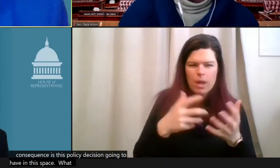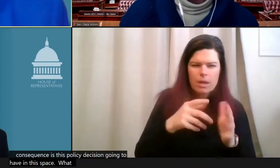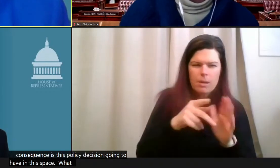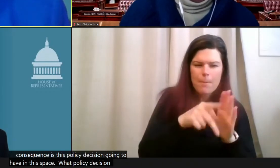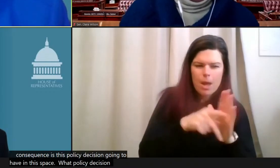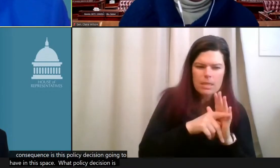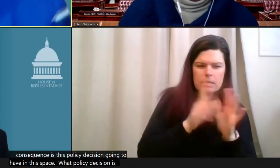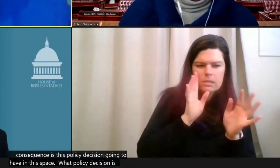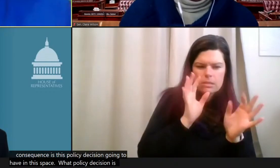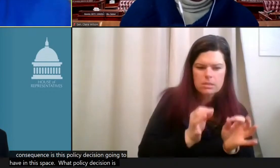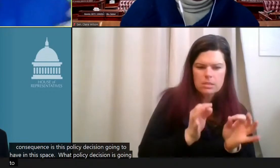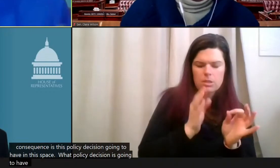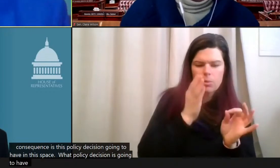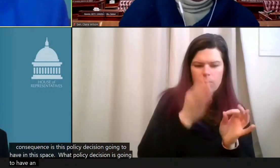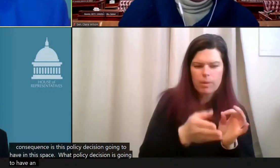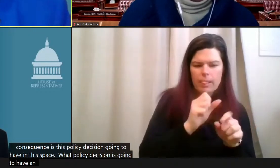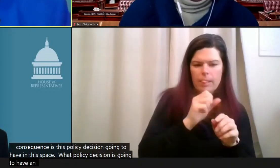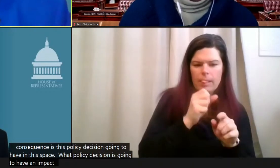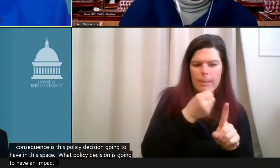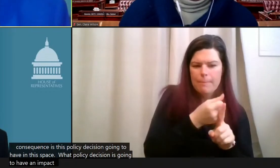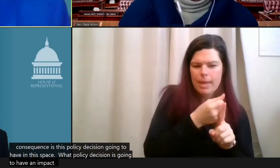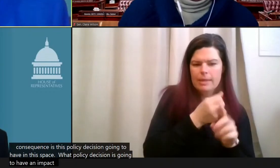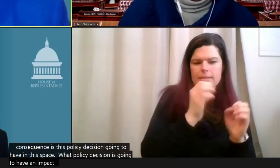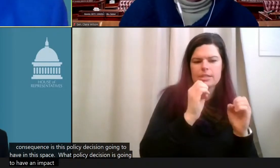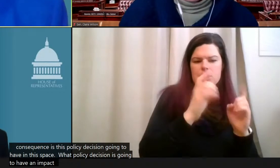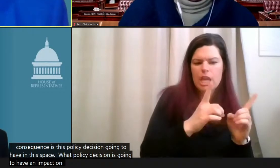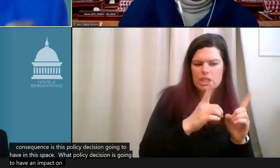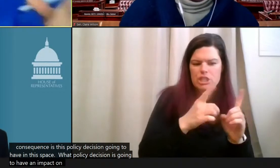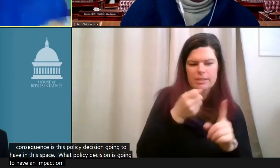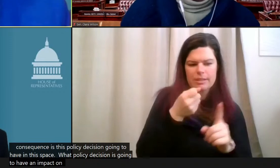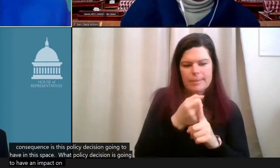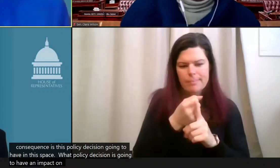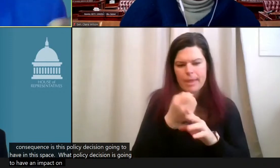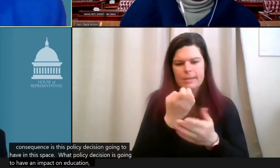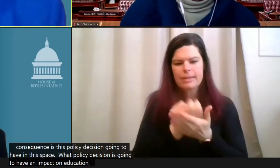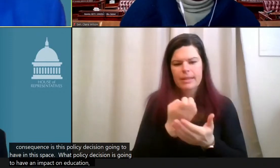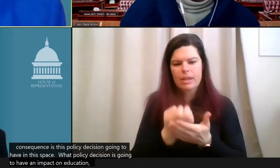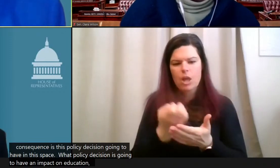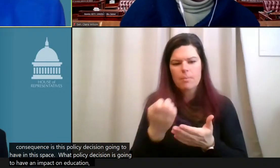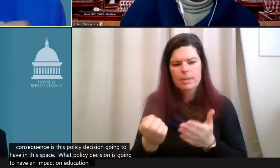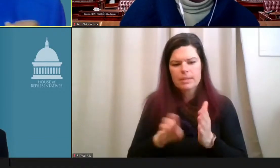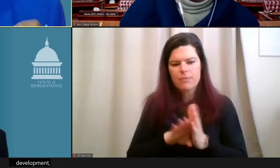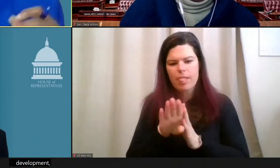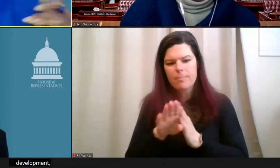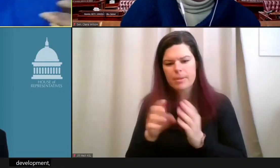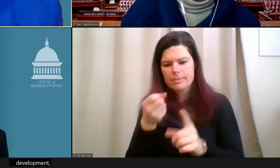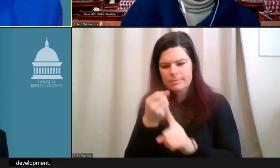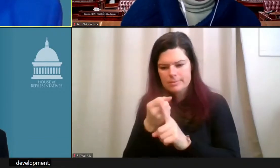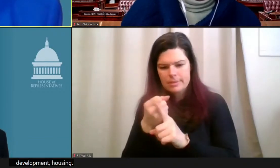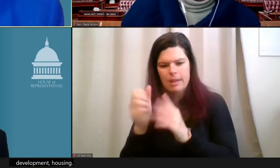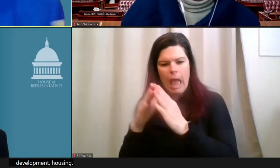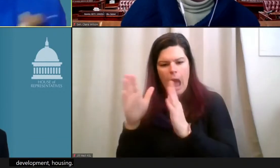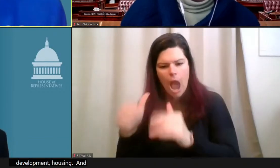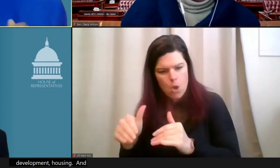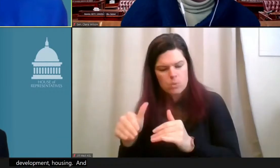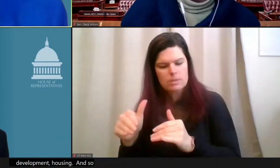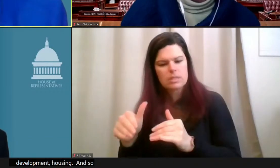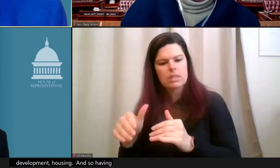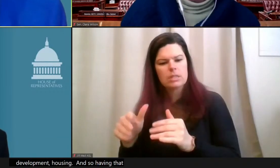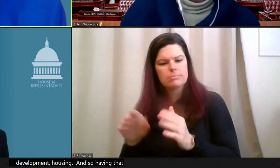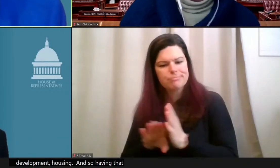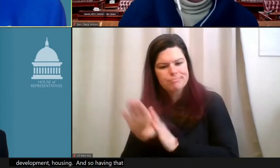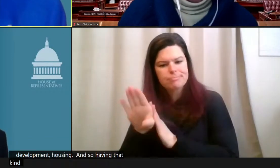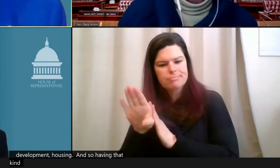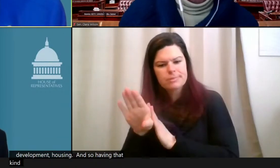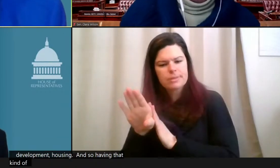an impact on education, economic development, housing? And so having that kind of